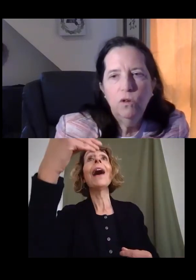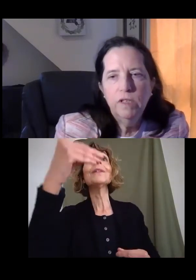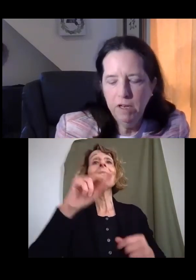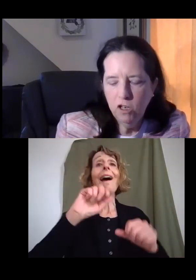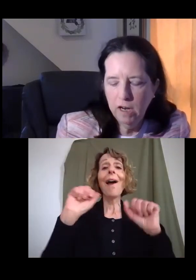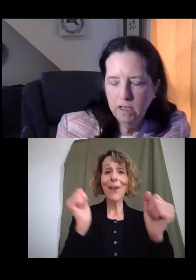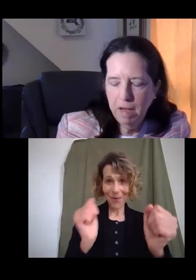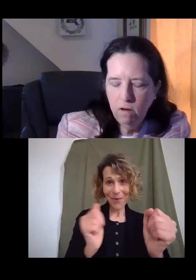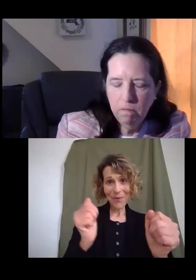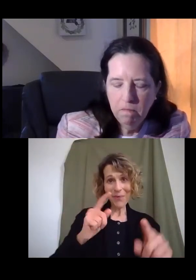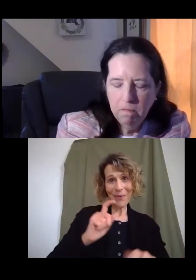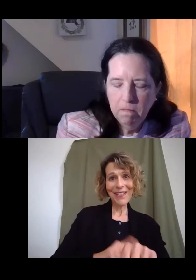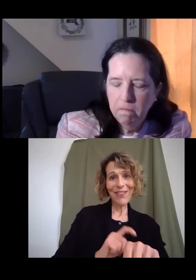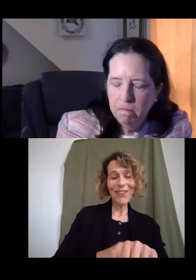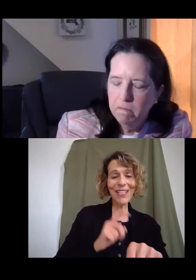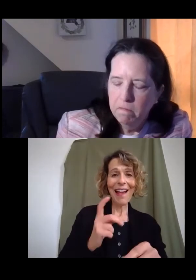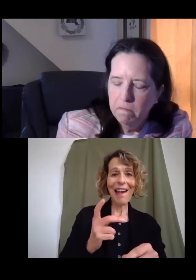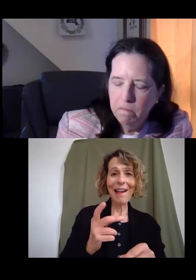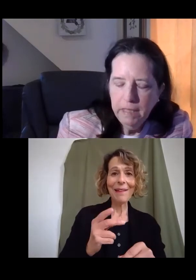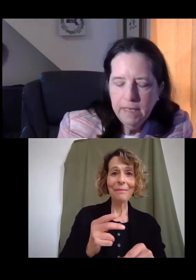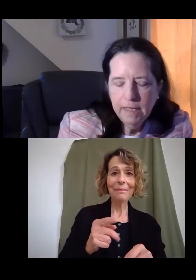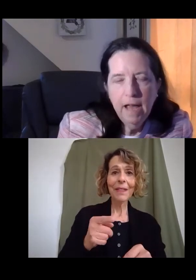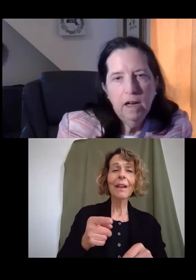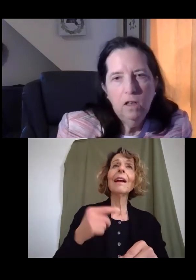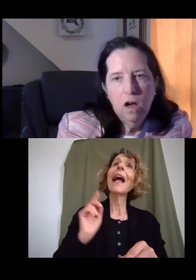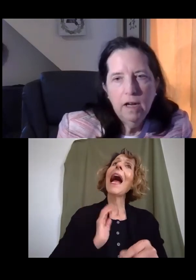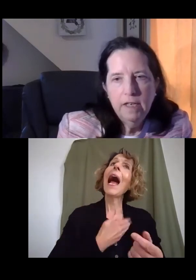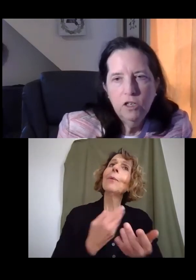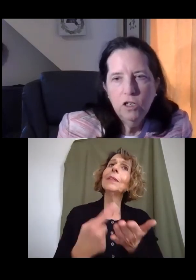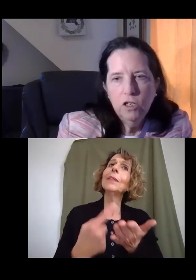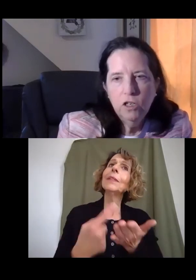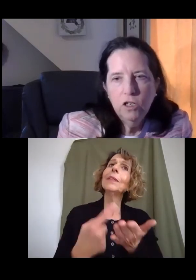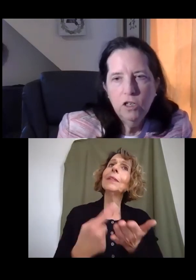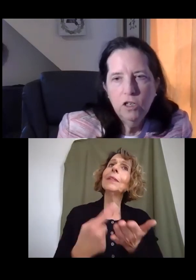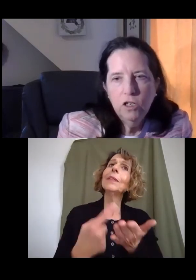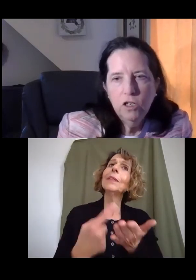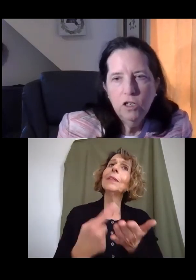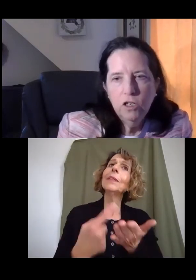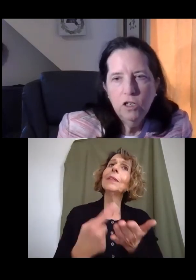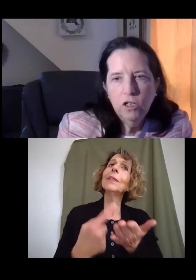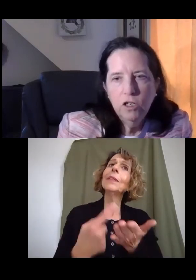the tools that we talked about. Please send along additional